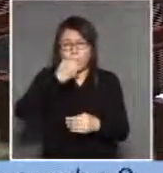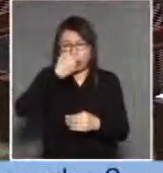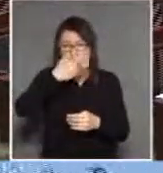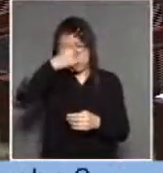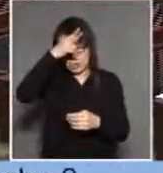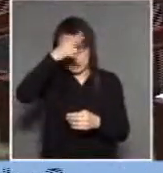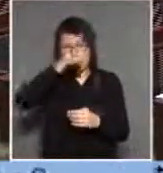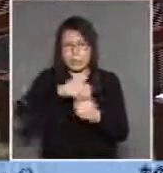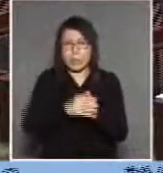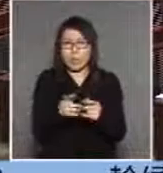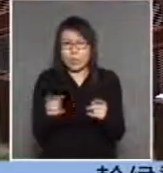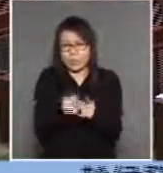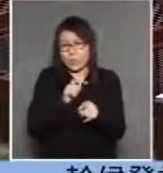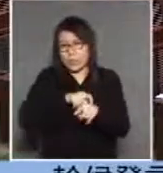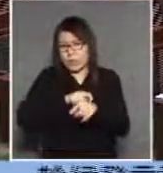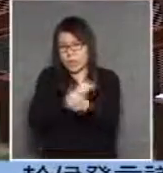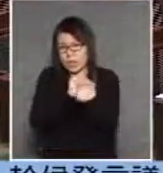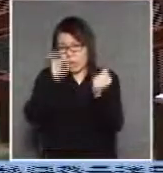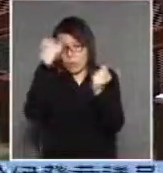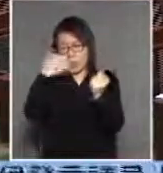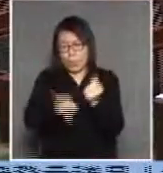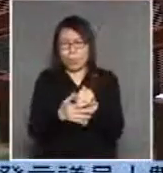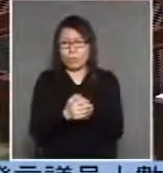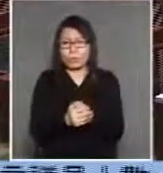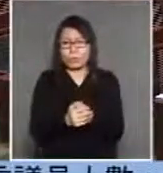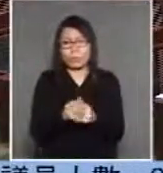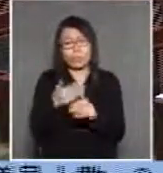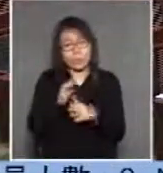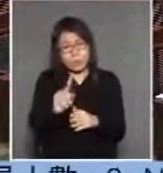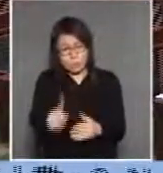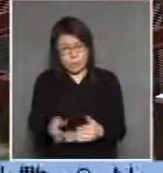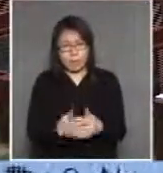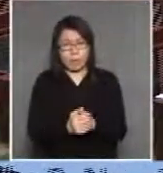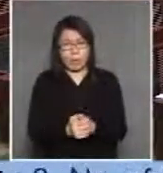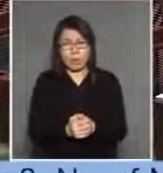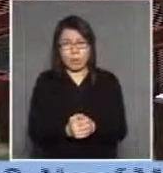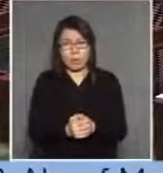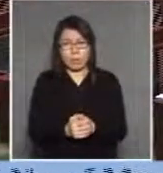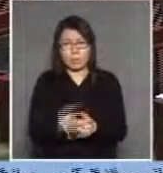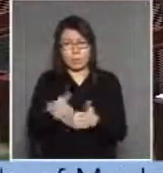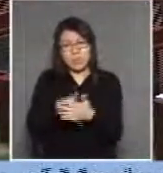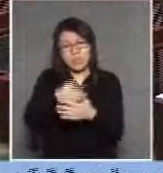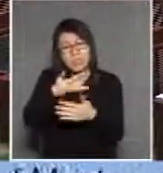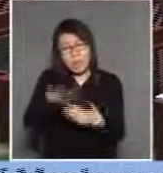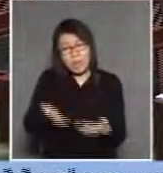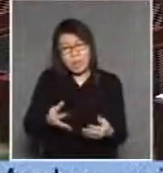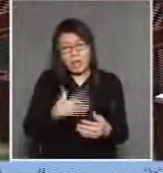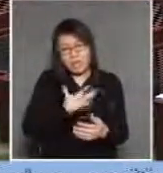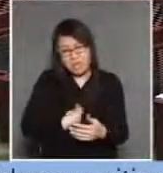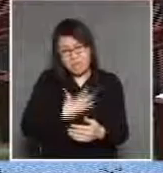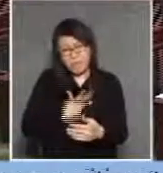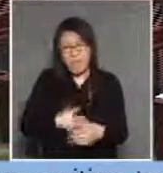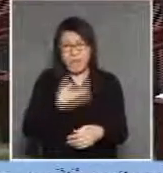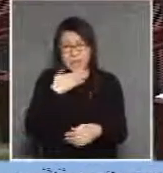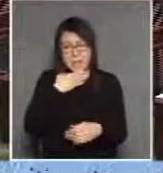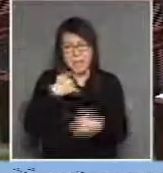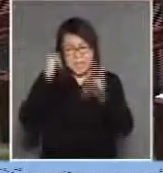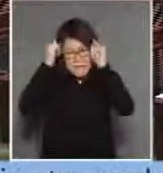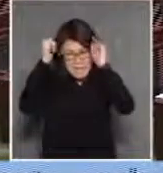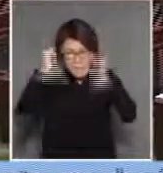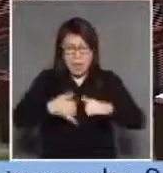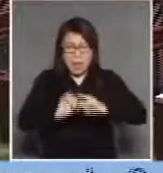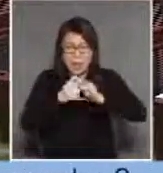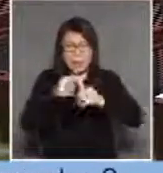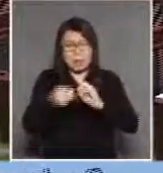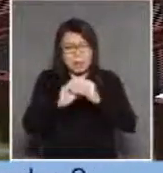reform package has not been passed. Our political system cannot have any improvement in the short term. Can we